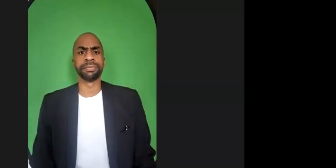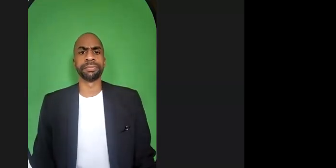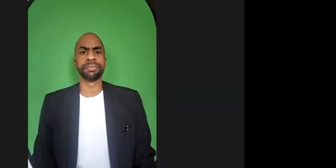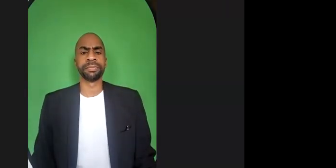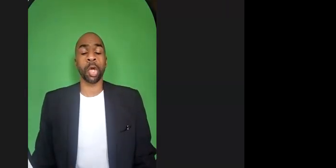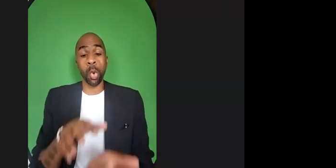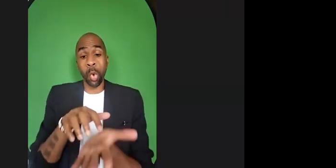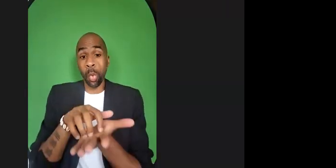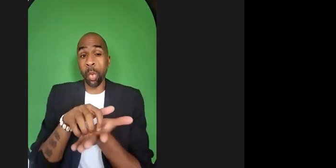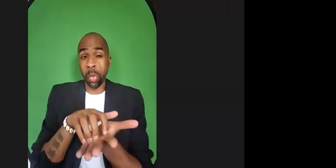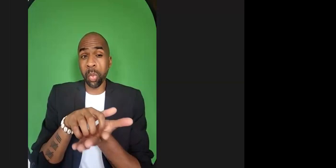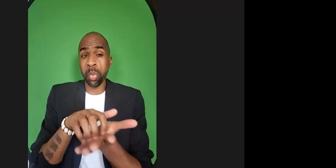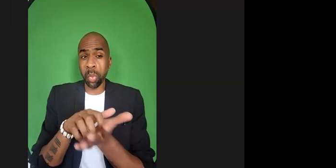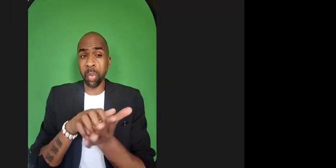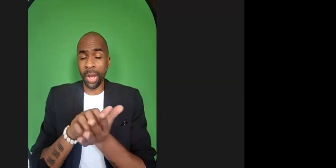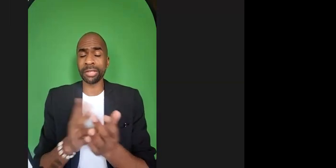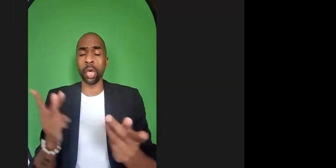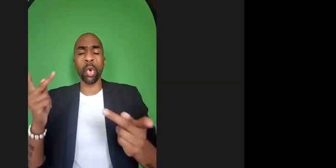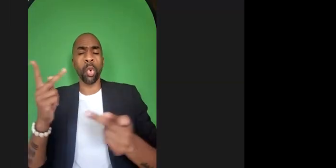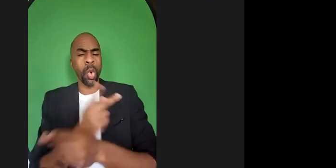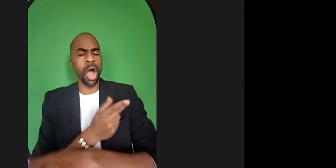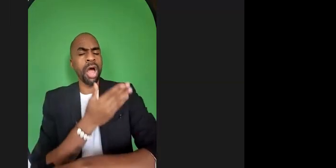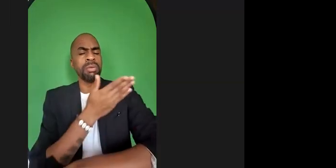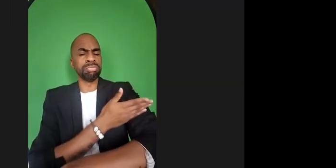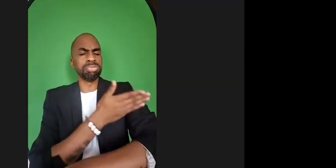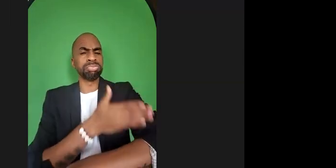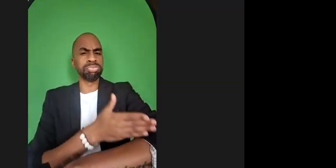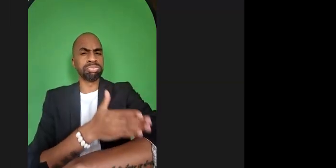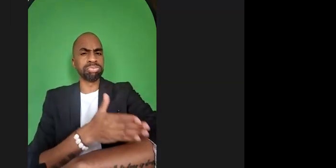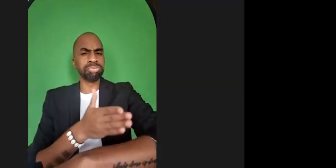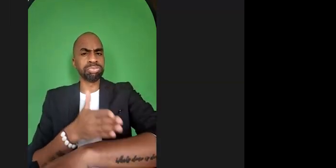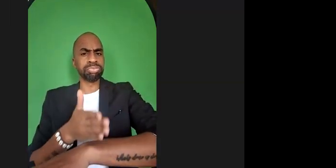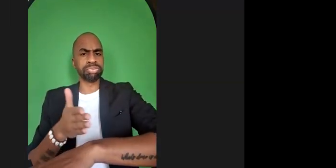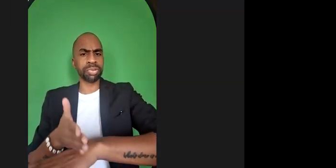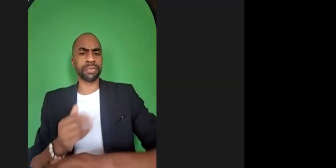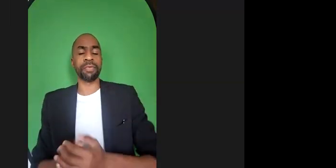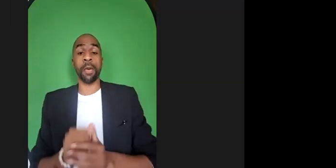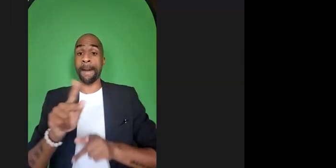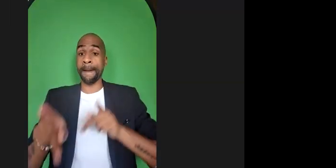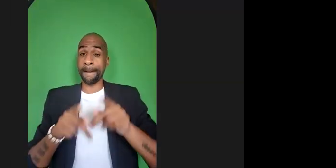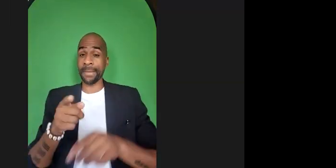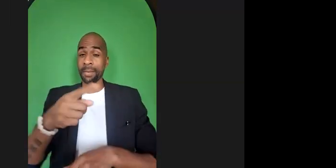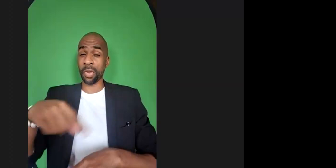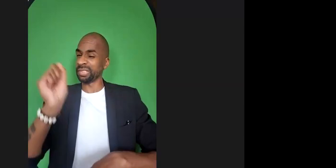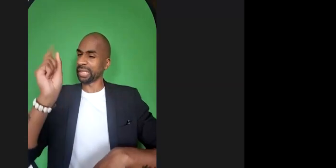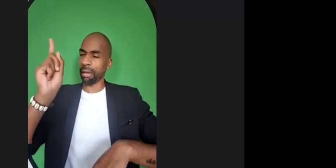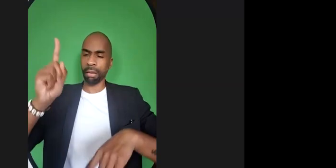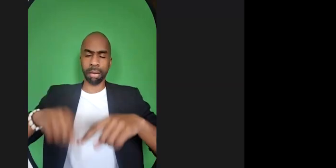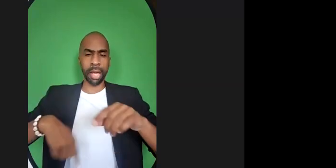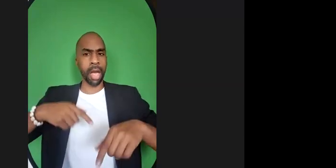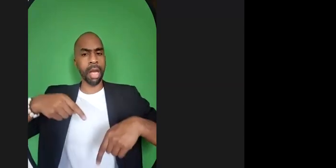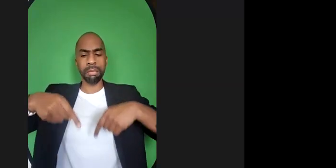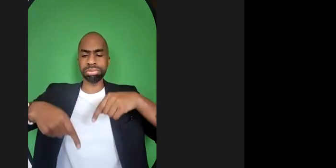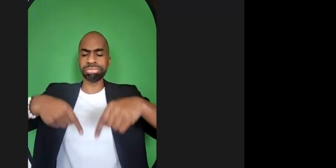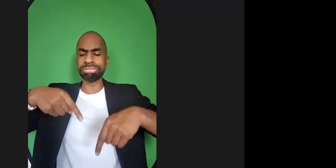which I've already alluded to. And so that can lead to people being less able to walk or unable to walk, unable to